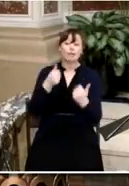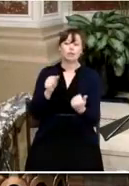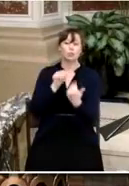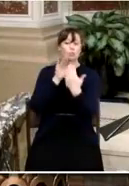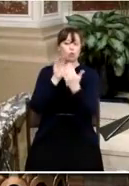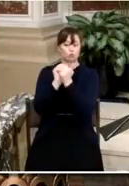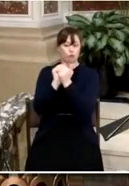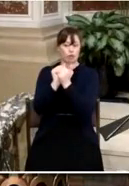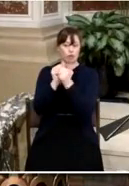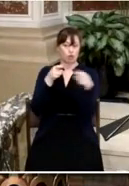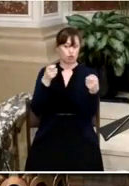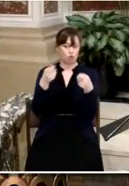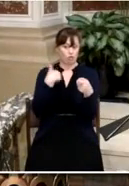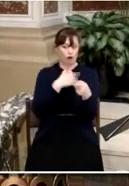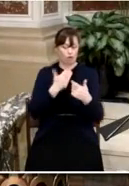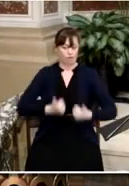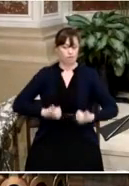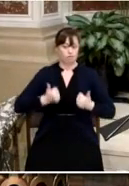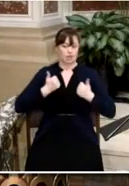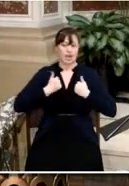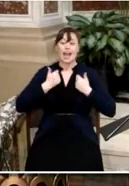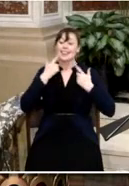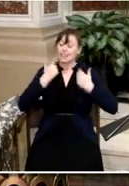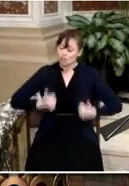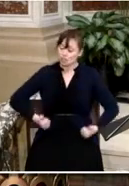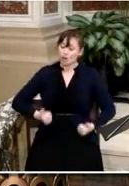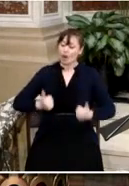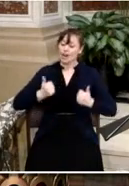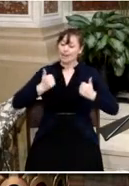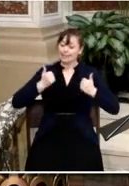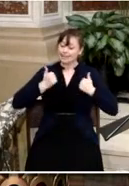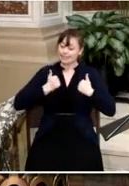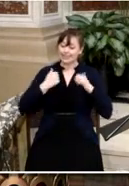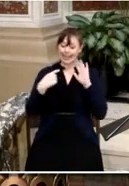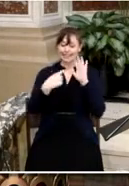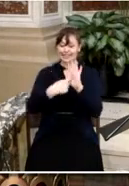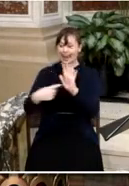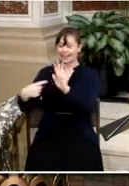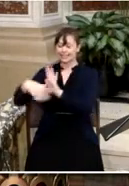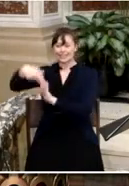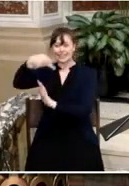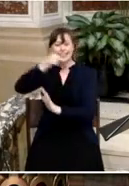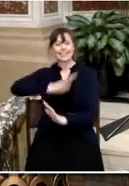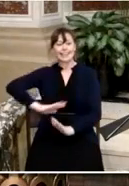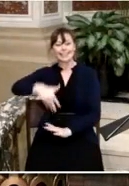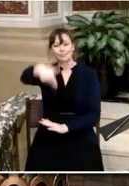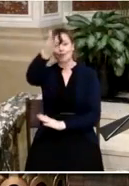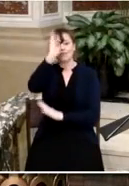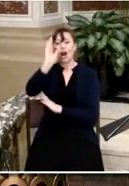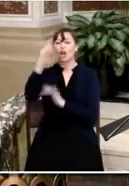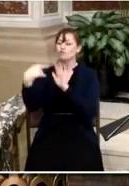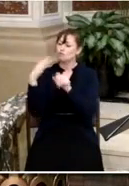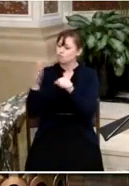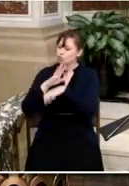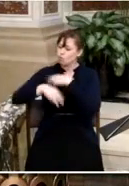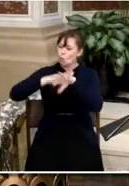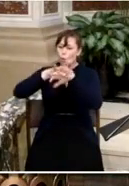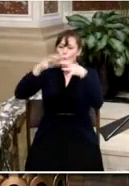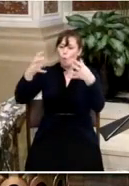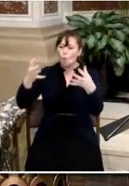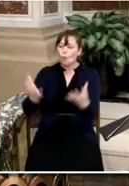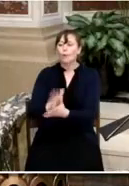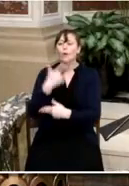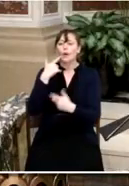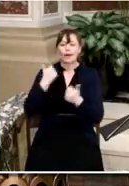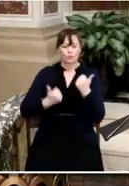lives, that we will live as signs of the kingdom of God in the midst of the world in which